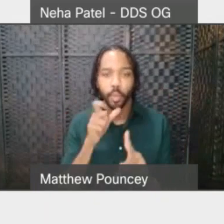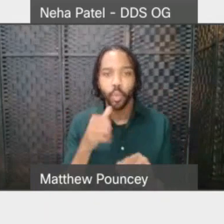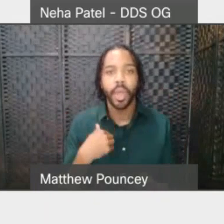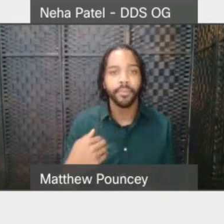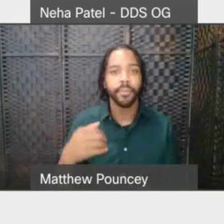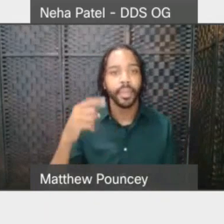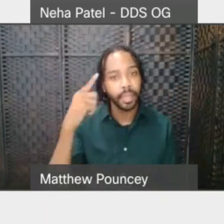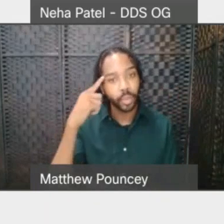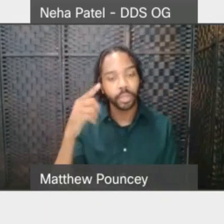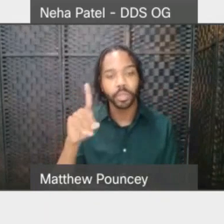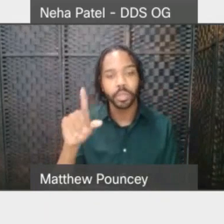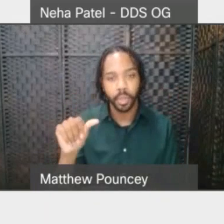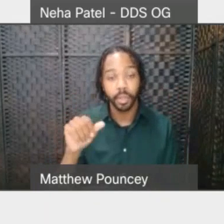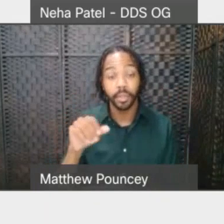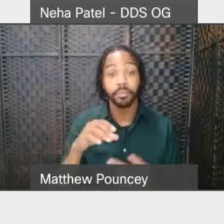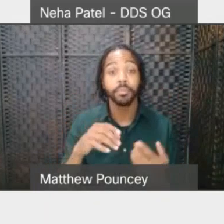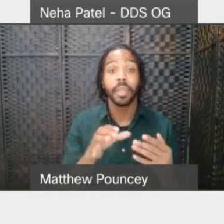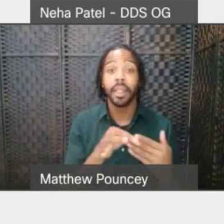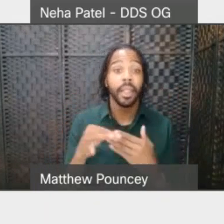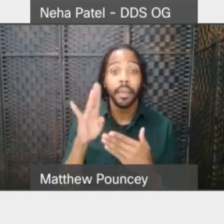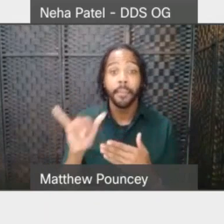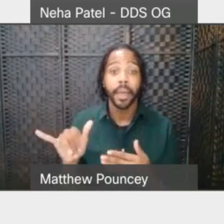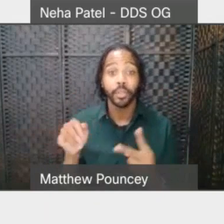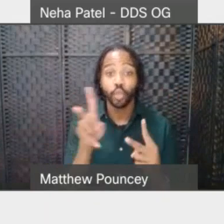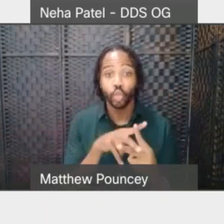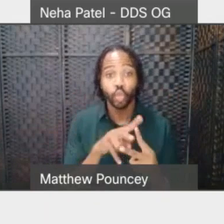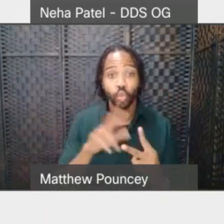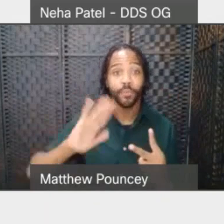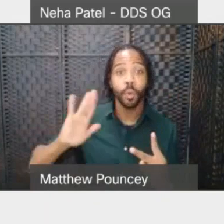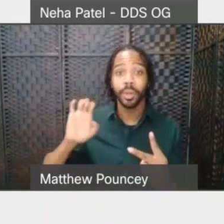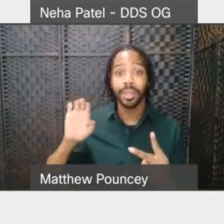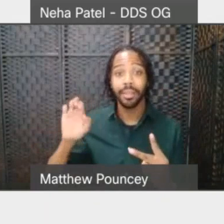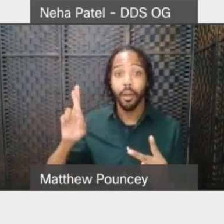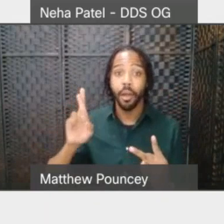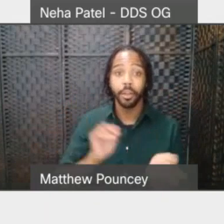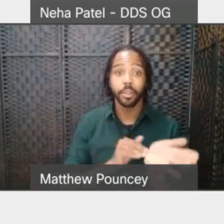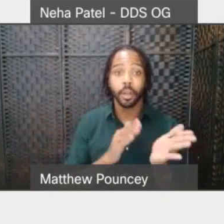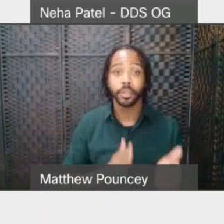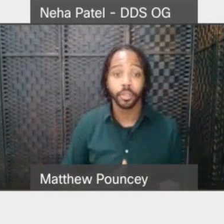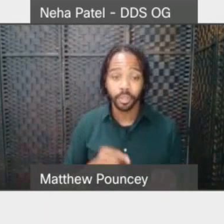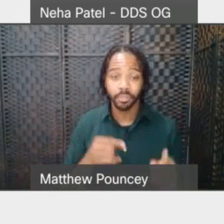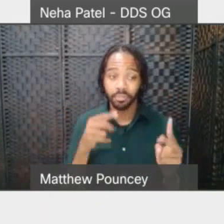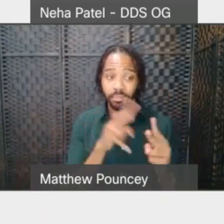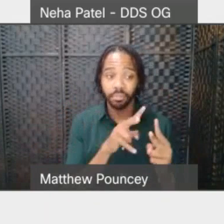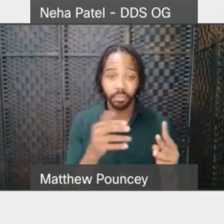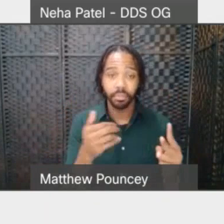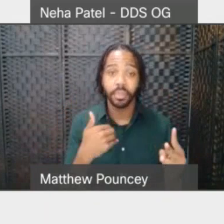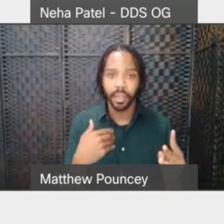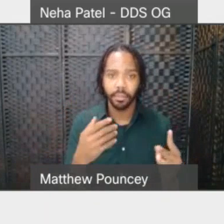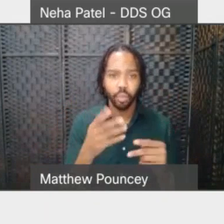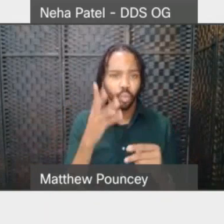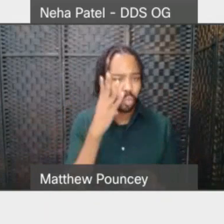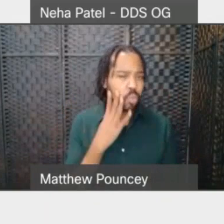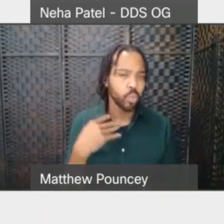disabilities. It is led by two former ER physicians who have vast experience in